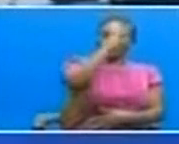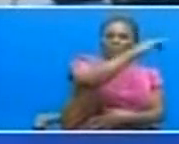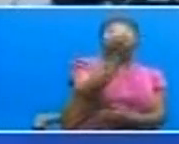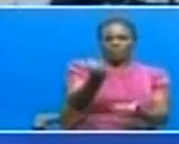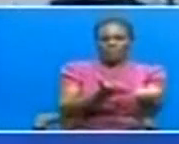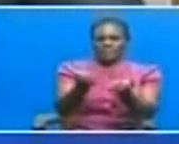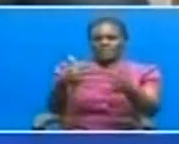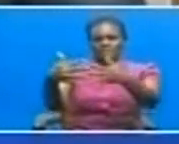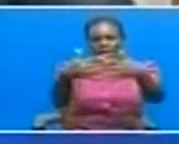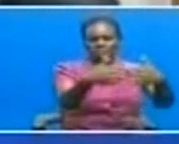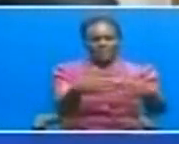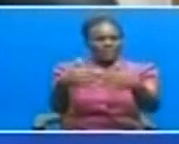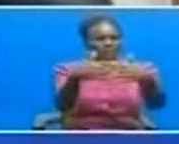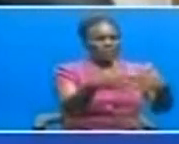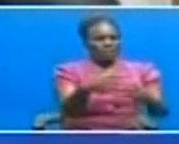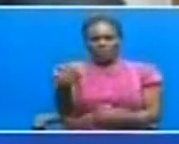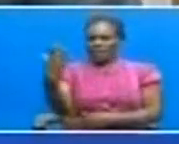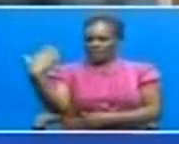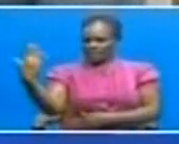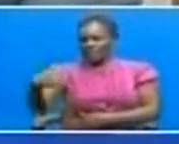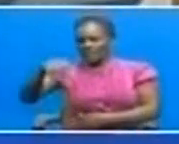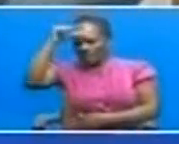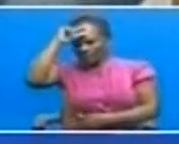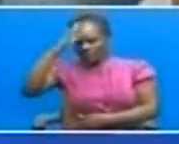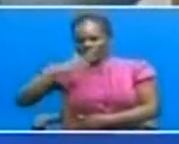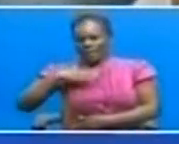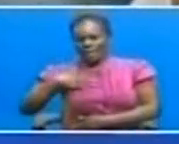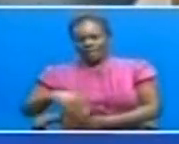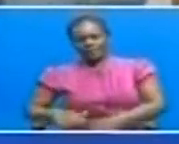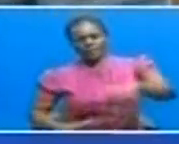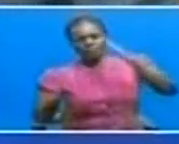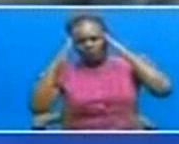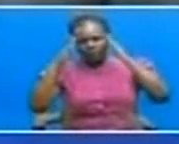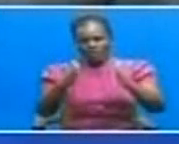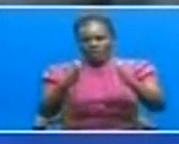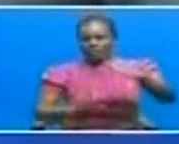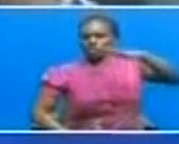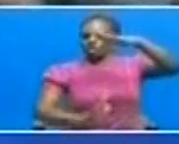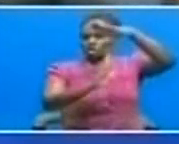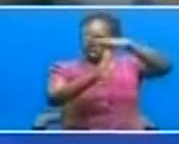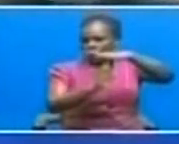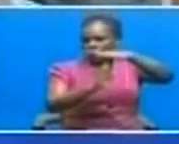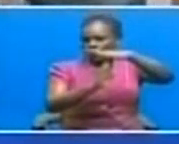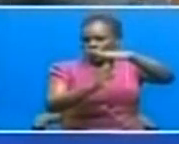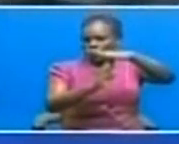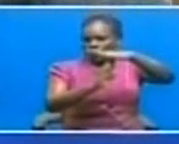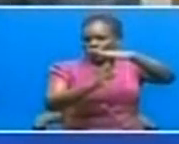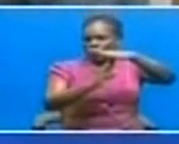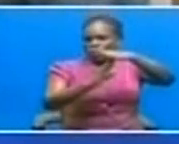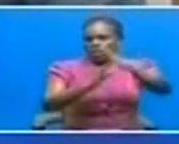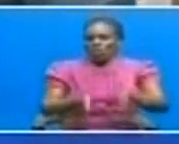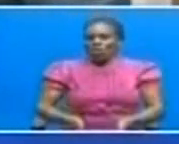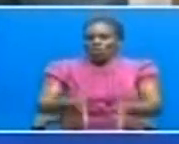the U.S. Kitu moja ambayo serikali yangu imeweka umuhimu zaidi ni juu ya njia